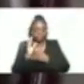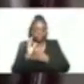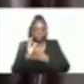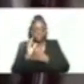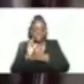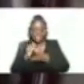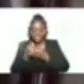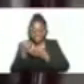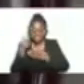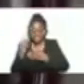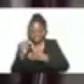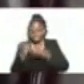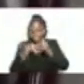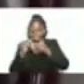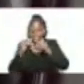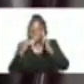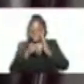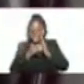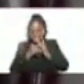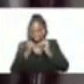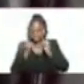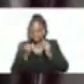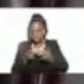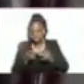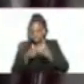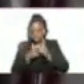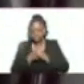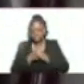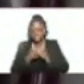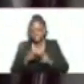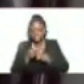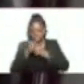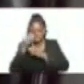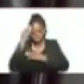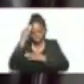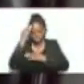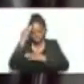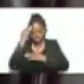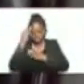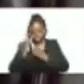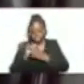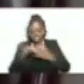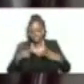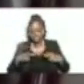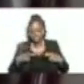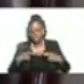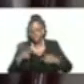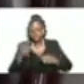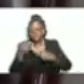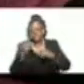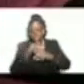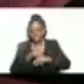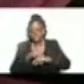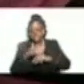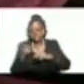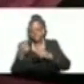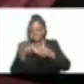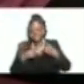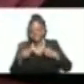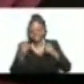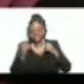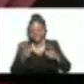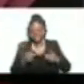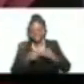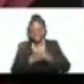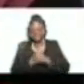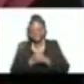their operations as soon as possible, especially knowing that the holiday seasons are fast upon us. Now,